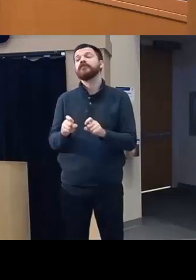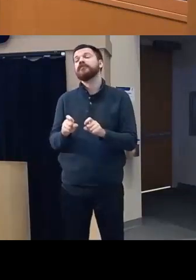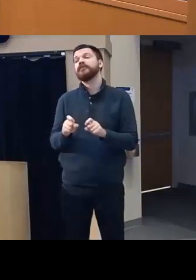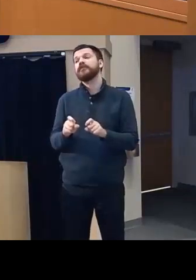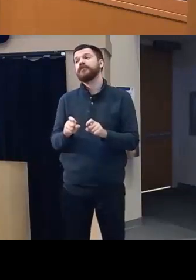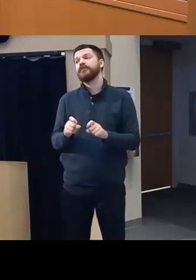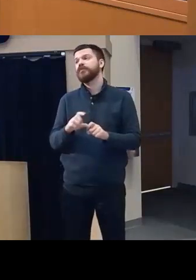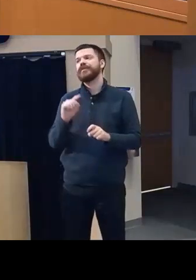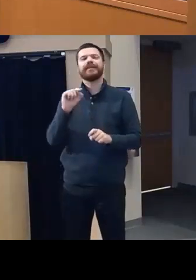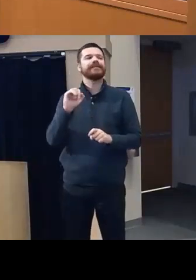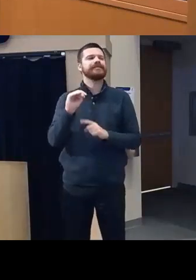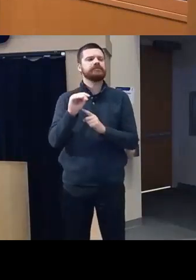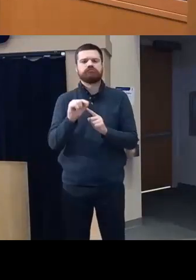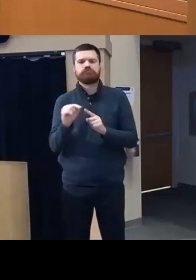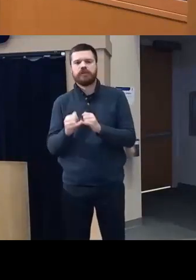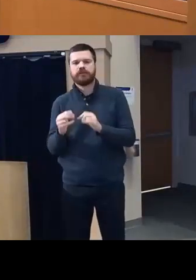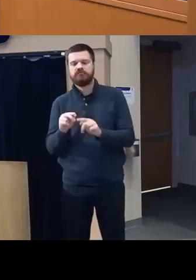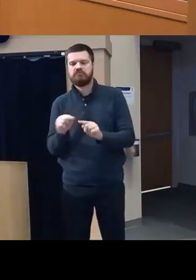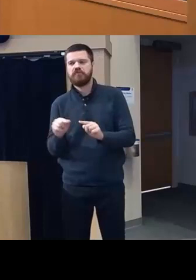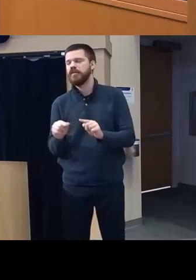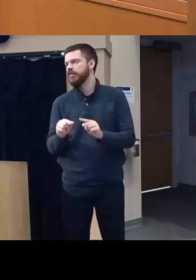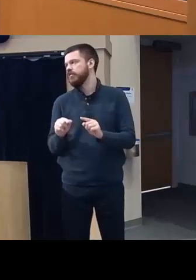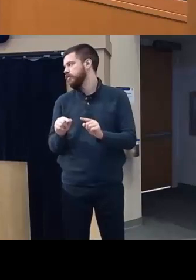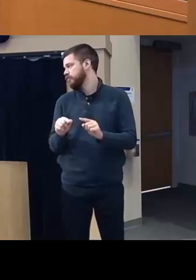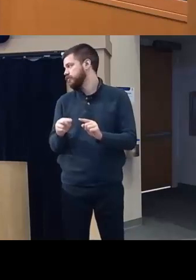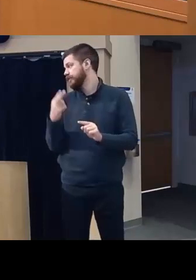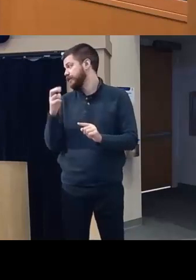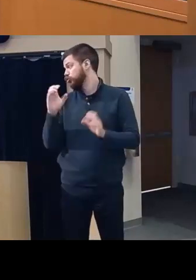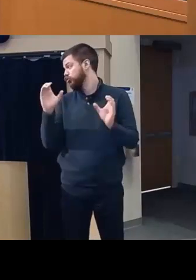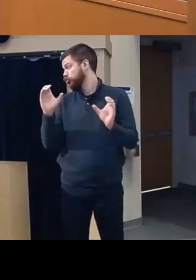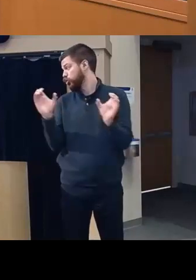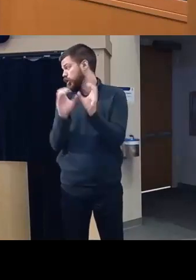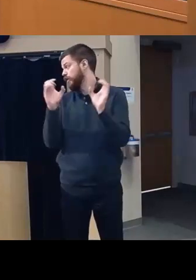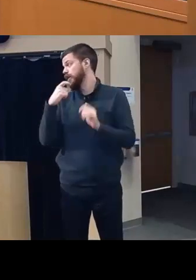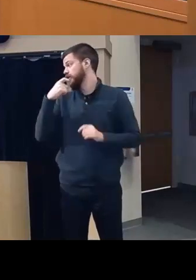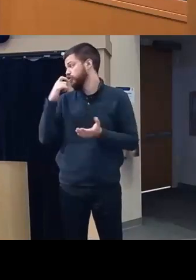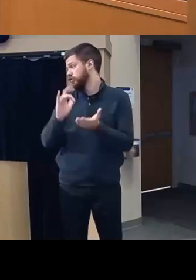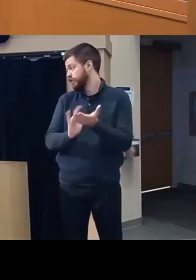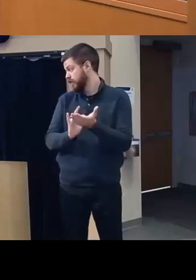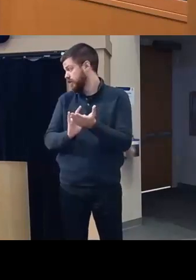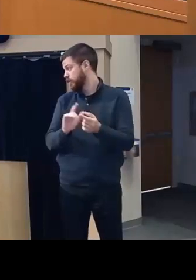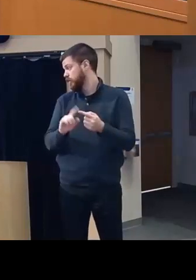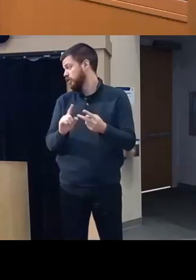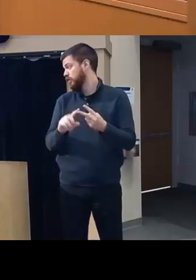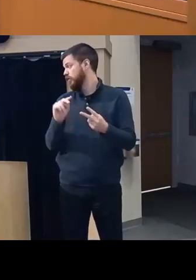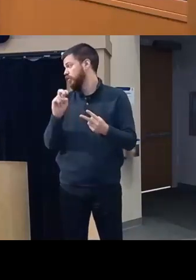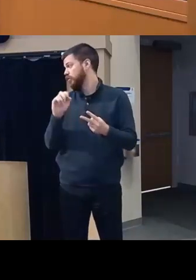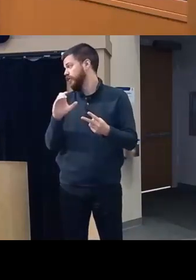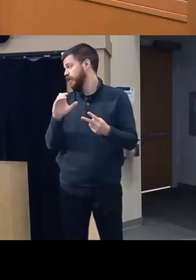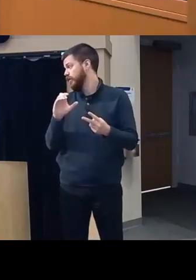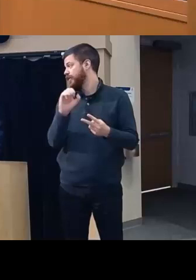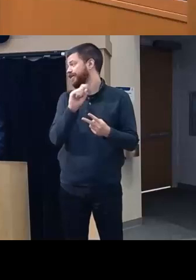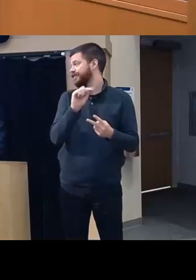Tim Wiegand, for example, a lot of you know him. He is certified in addiction medicine. Steve Novak in our program